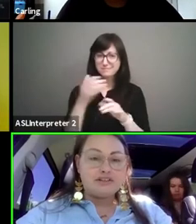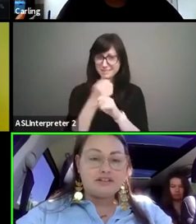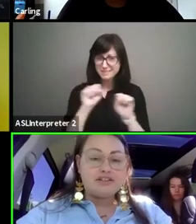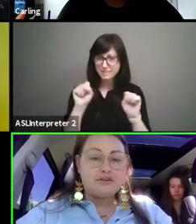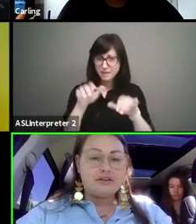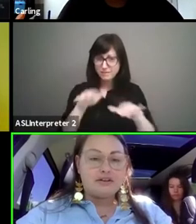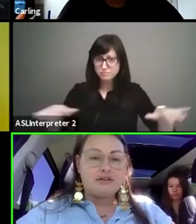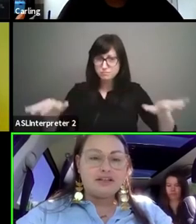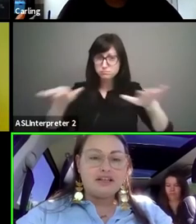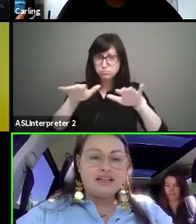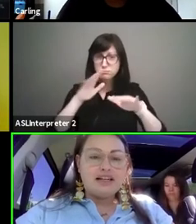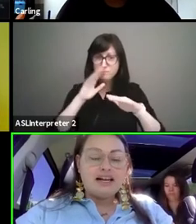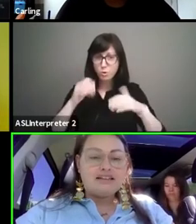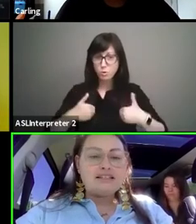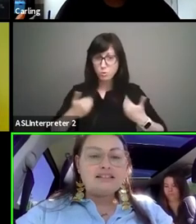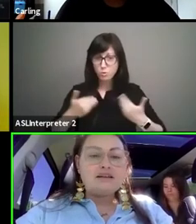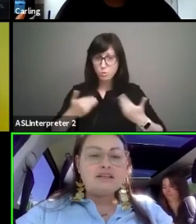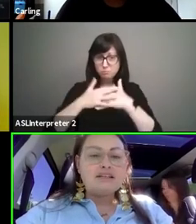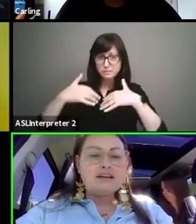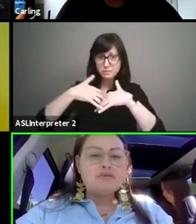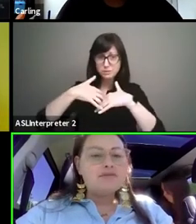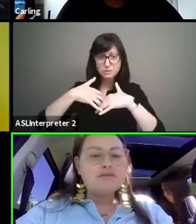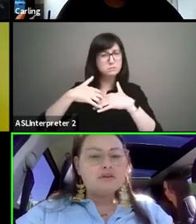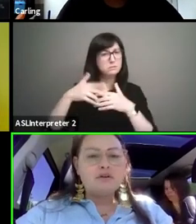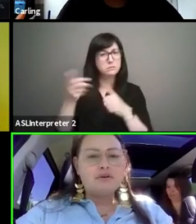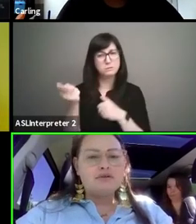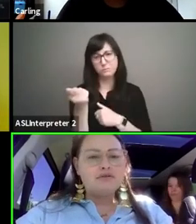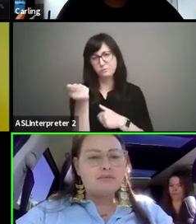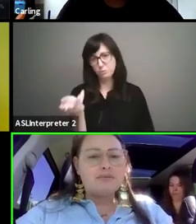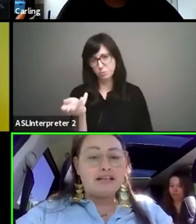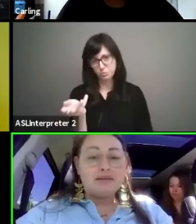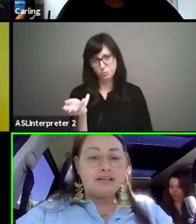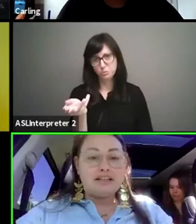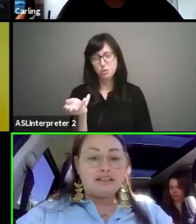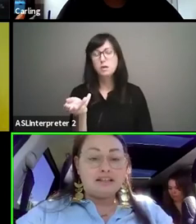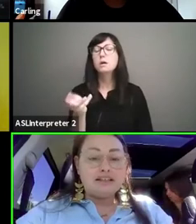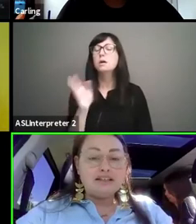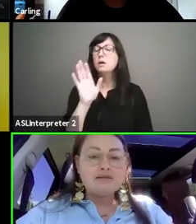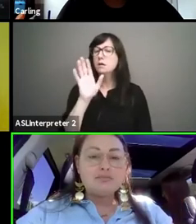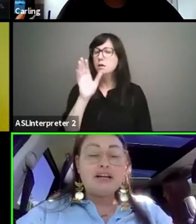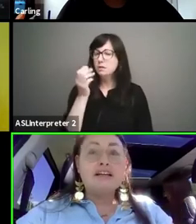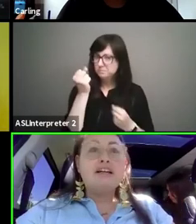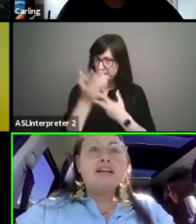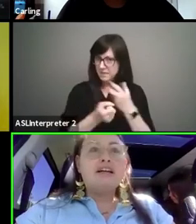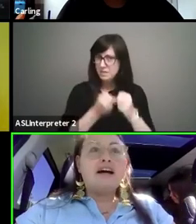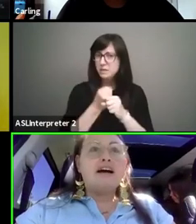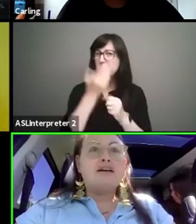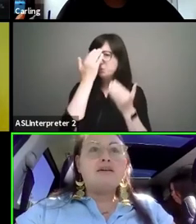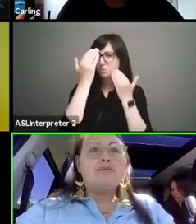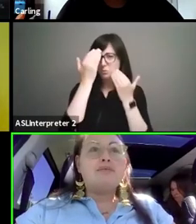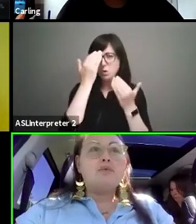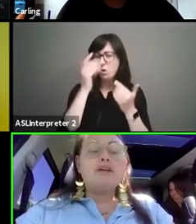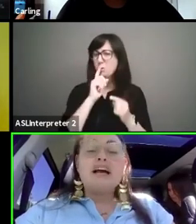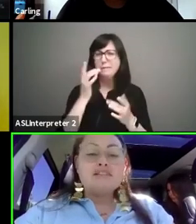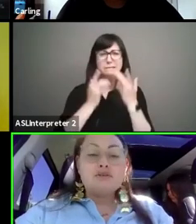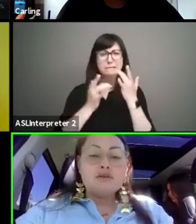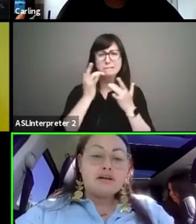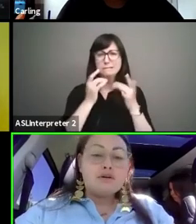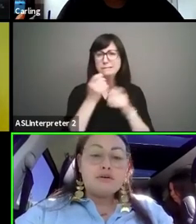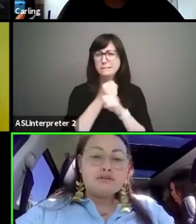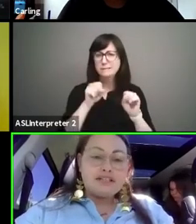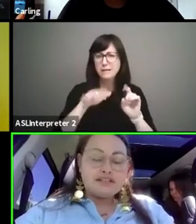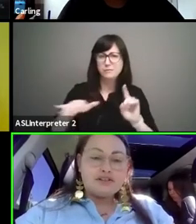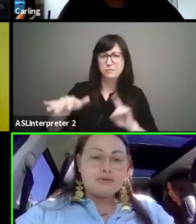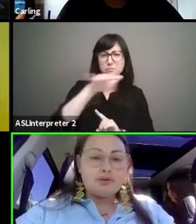for Indigenous youth in Ottawa. And this is something that we've known for many, many years, but we had to do